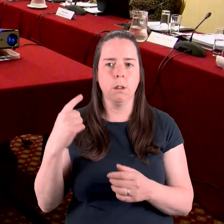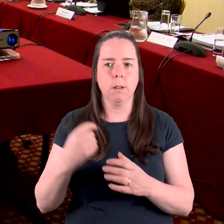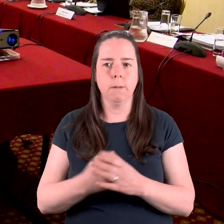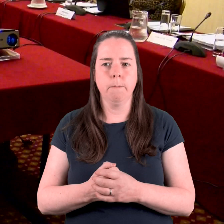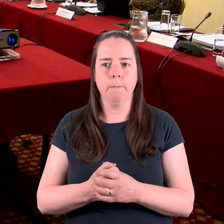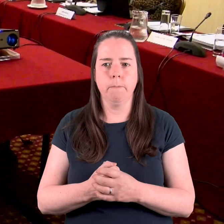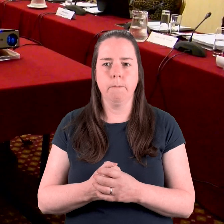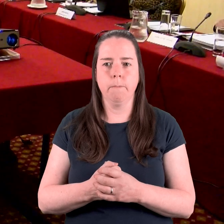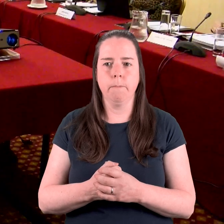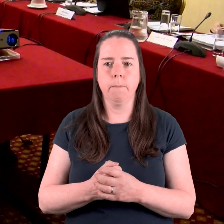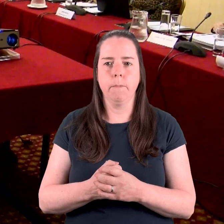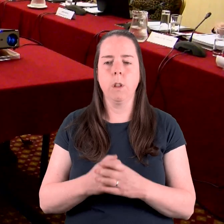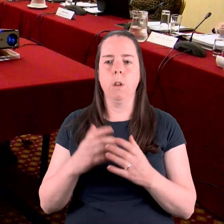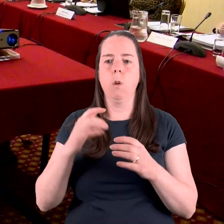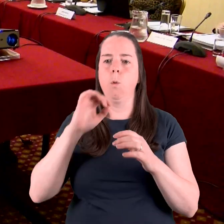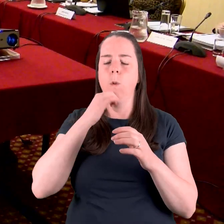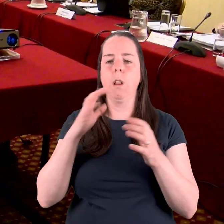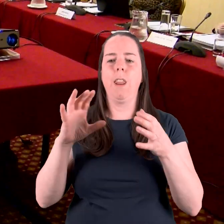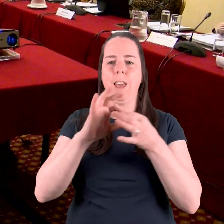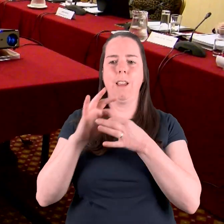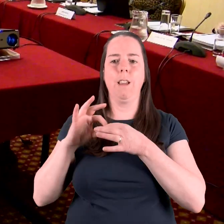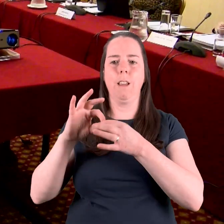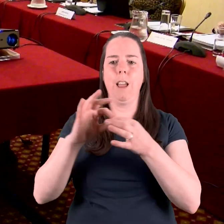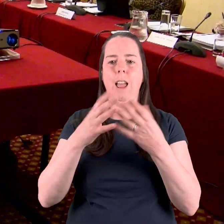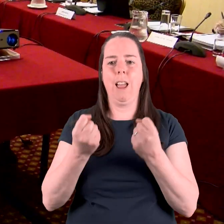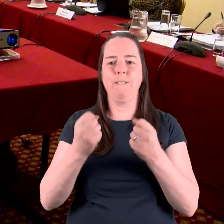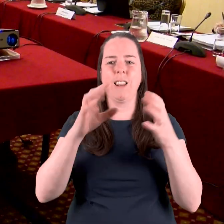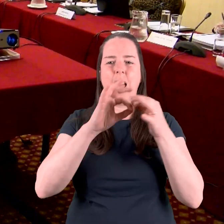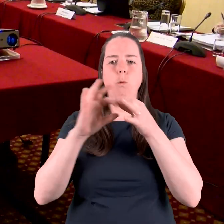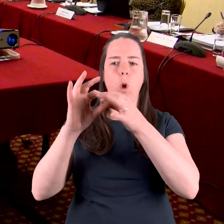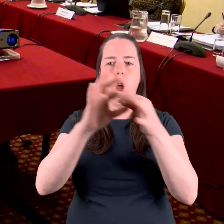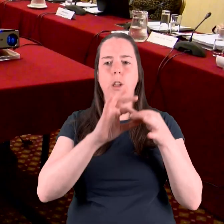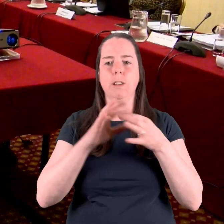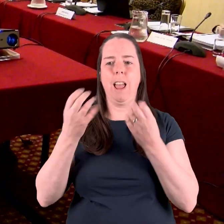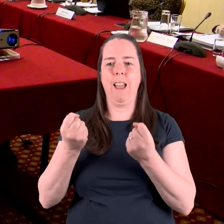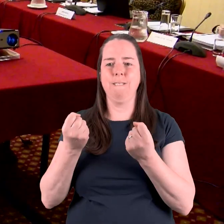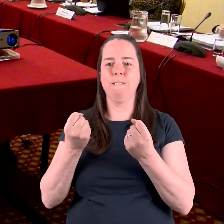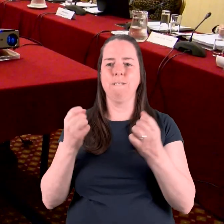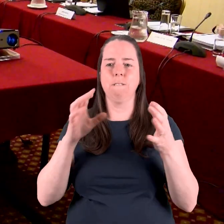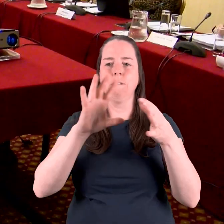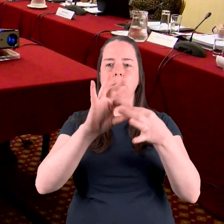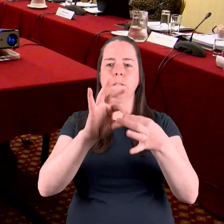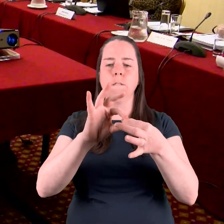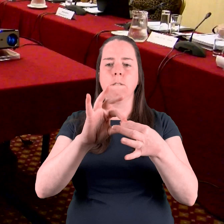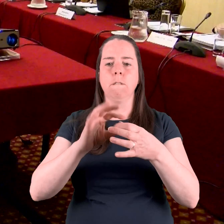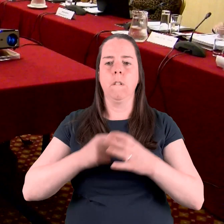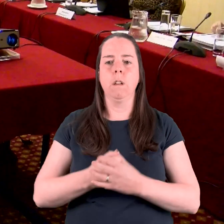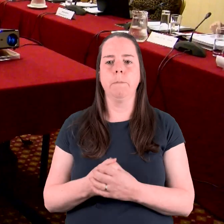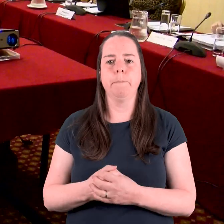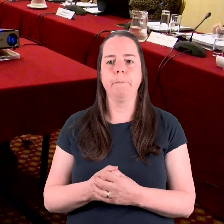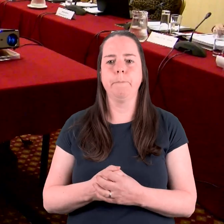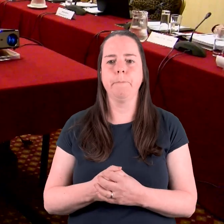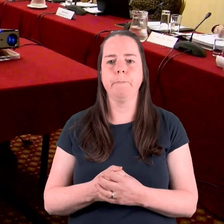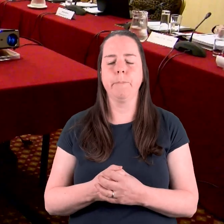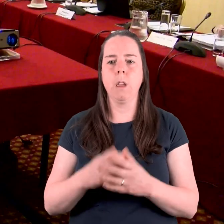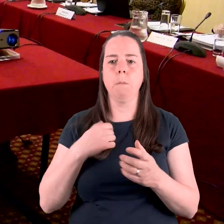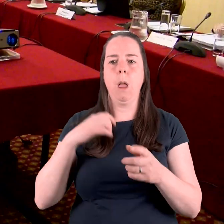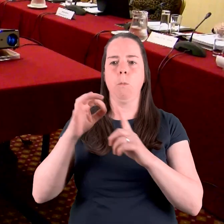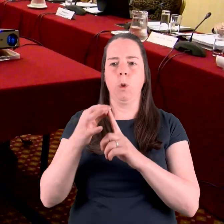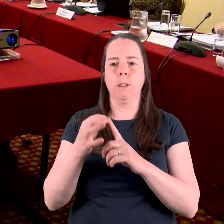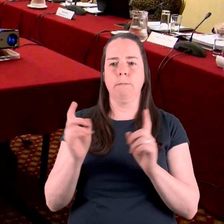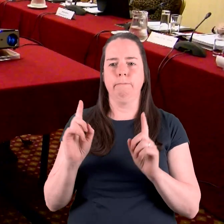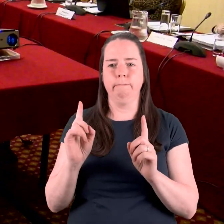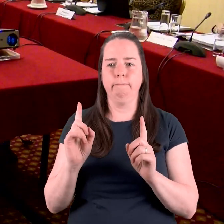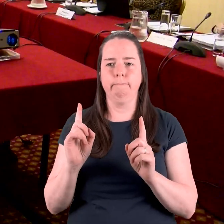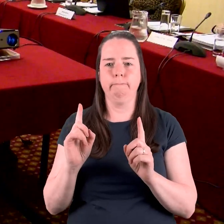investment now in the South West London Voluntary Sector Alliance. We're going to link it into all the networks and forums that we can locally, so you've got a ready-made vehicle